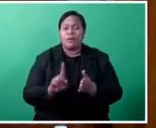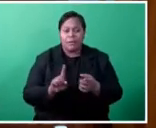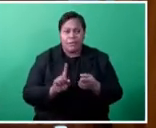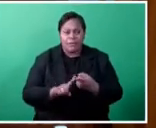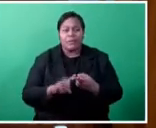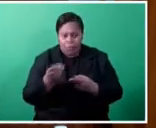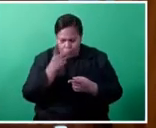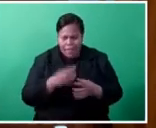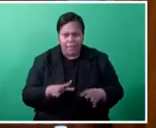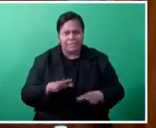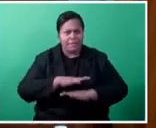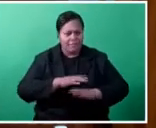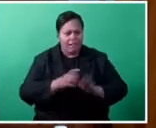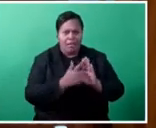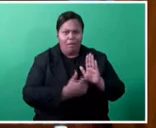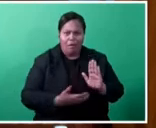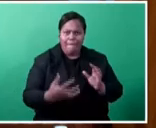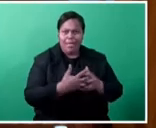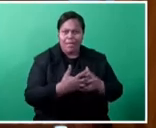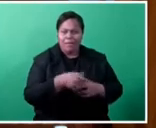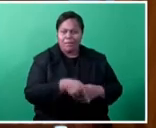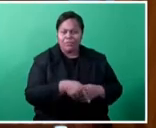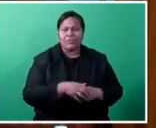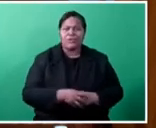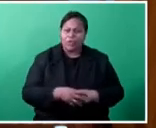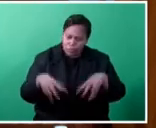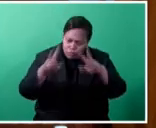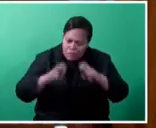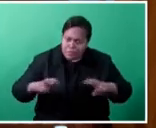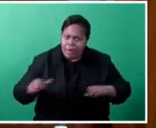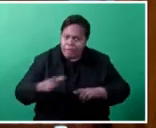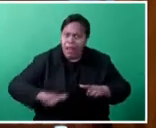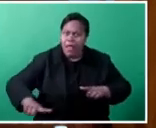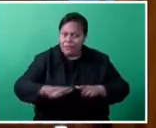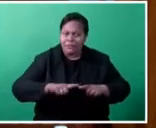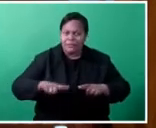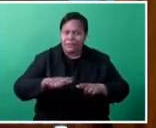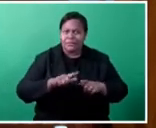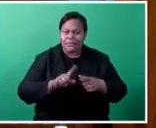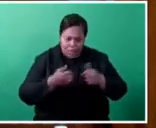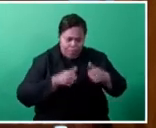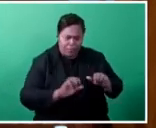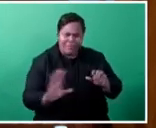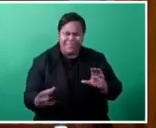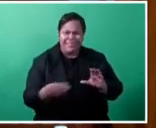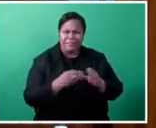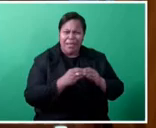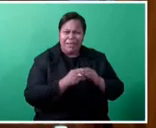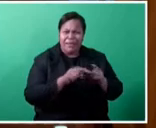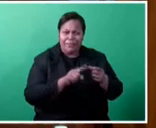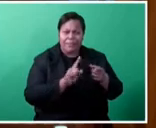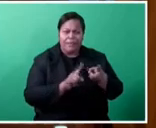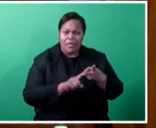reform initiative through efficient and effective surveying of land parcels deposited into the land bank, valuation of land at